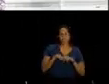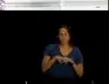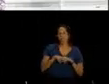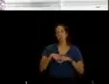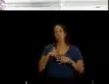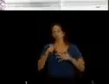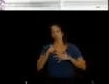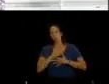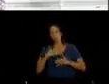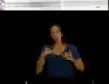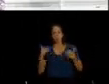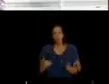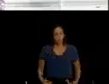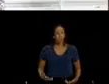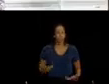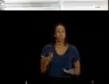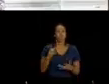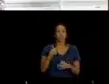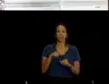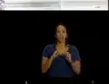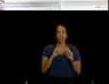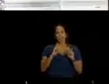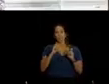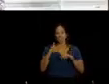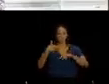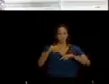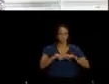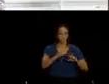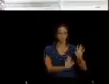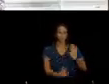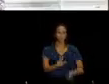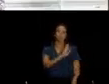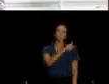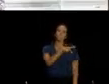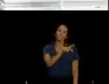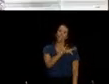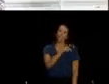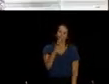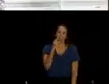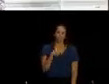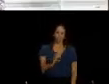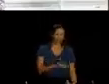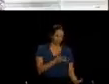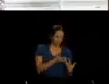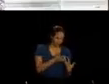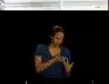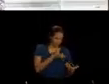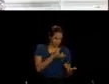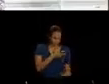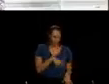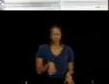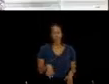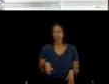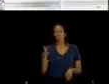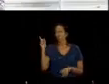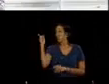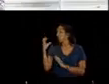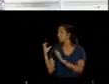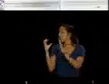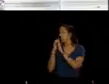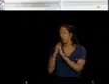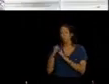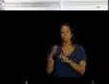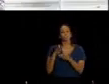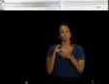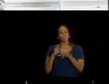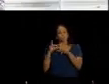rest my body, and I gave chairs personality traits. Now, this chapter led to my second book,